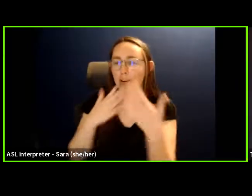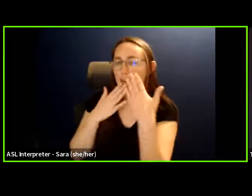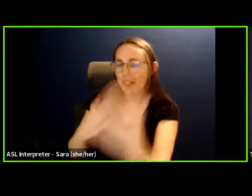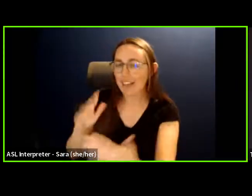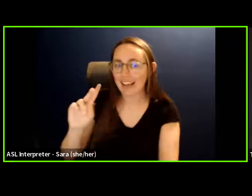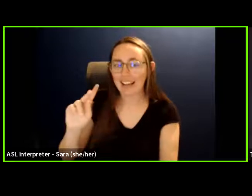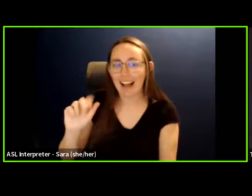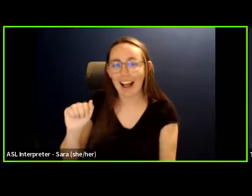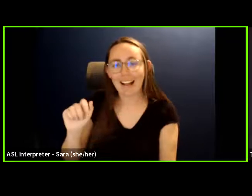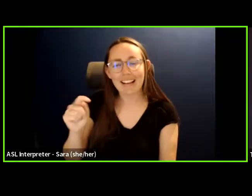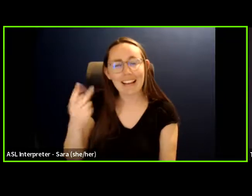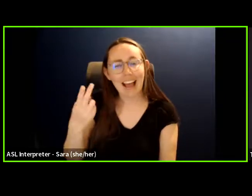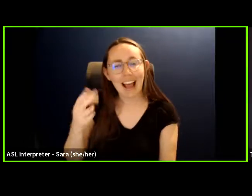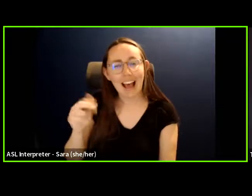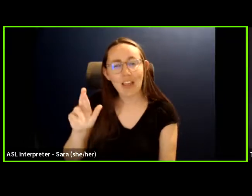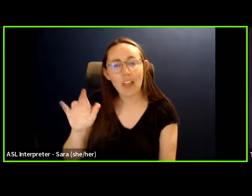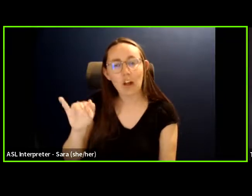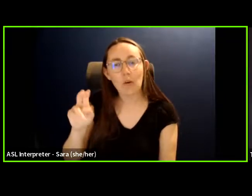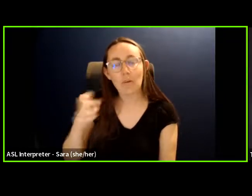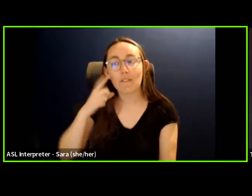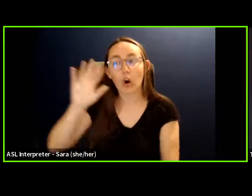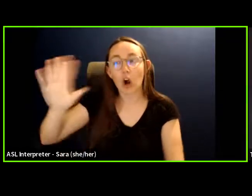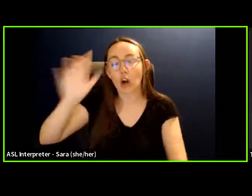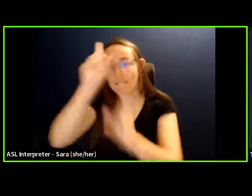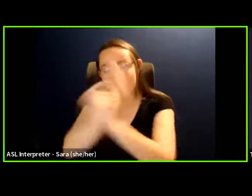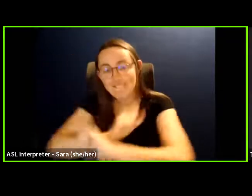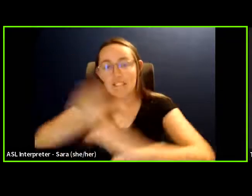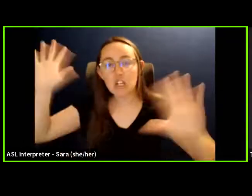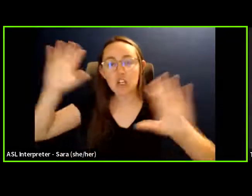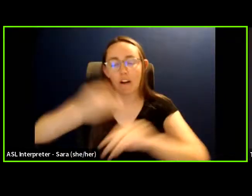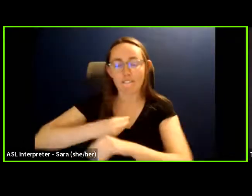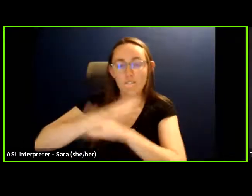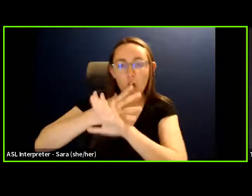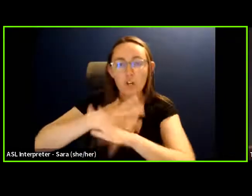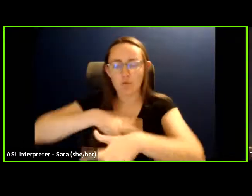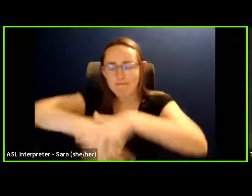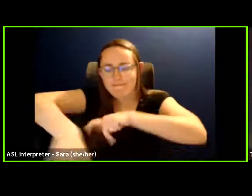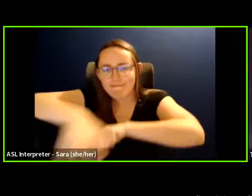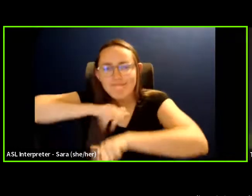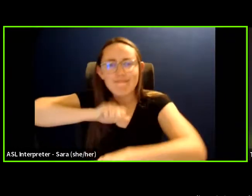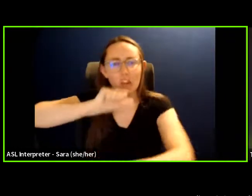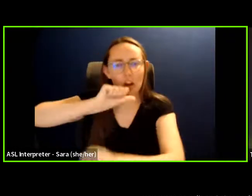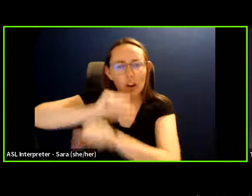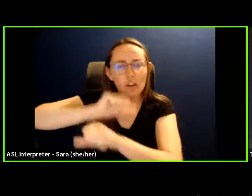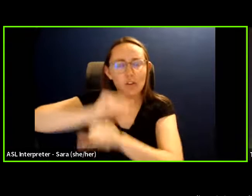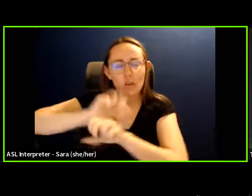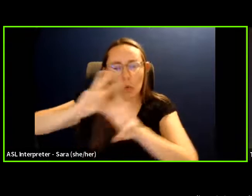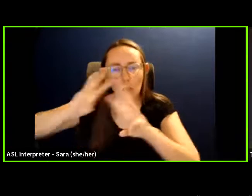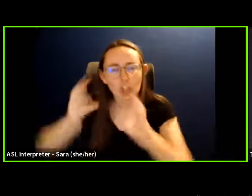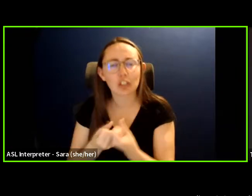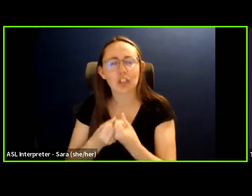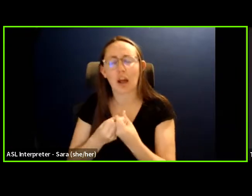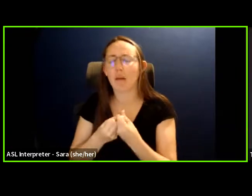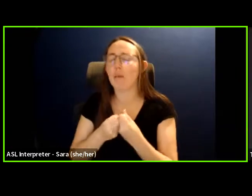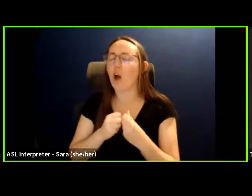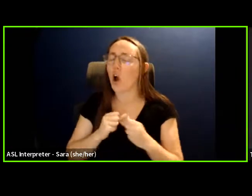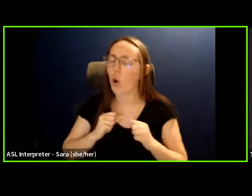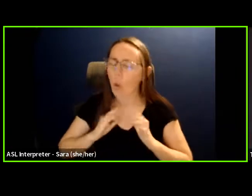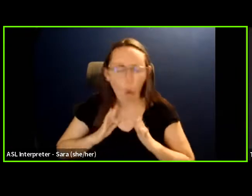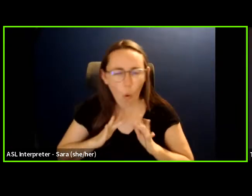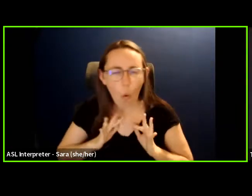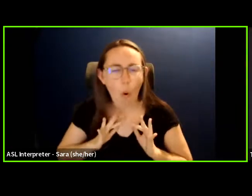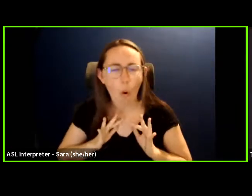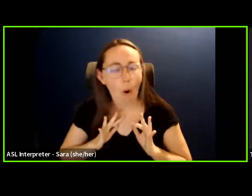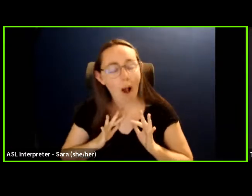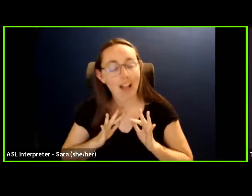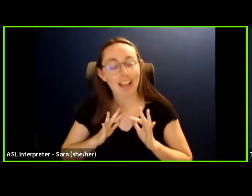vision about a virtual hands-on workshop. I think this is like so cool. And thank you all for believing in this